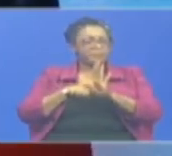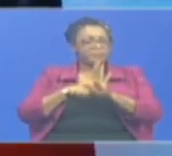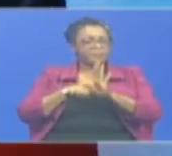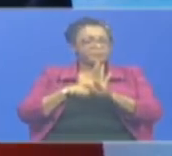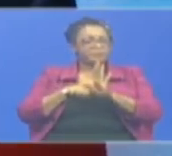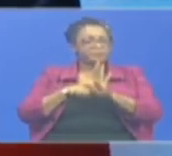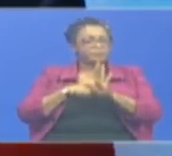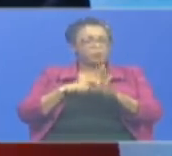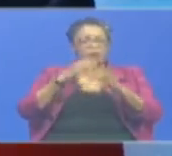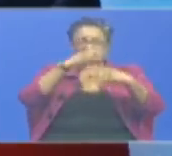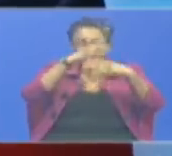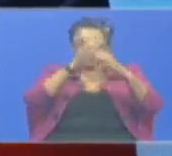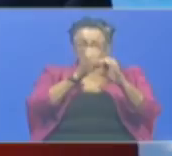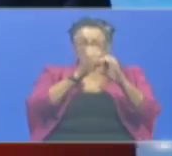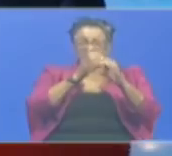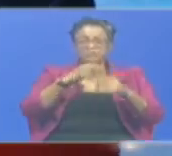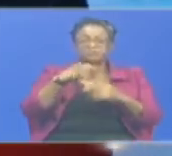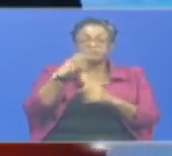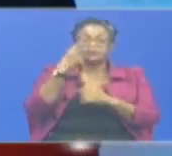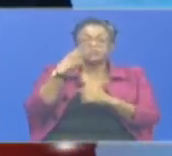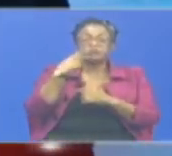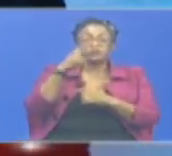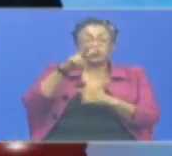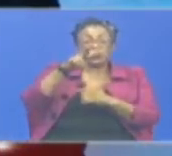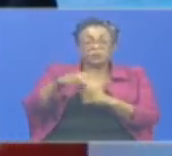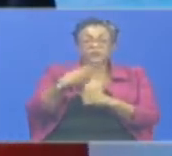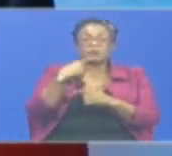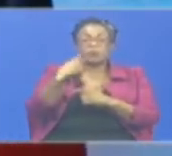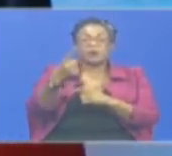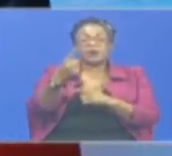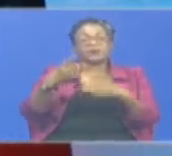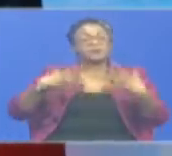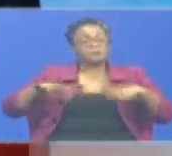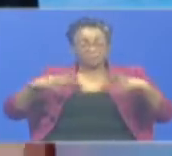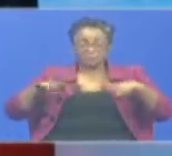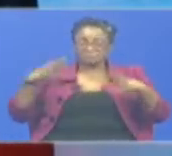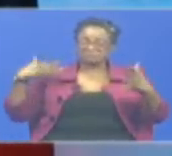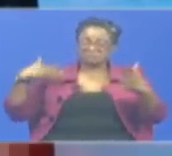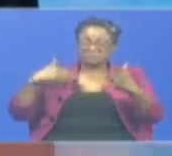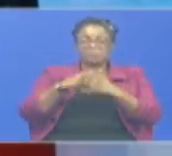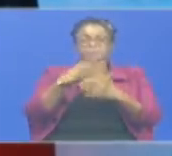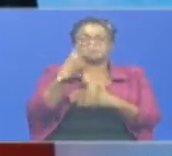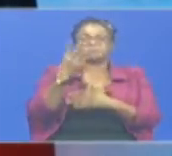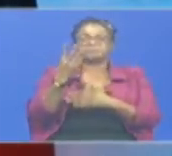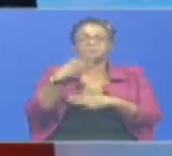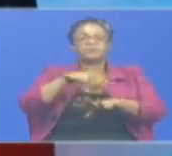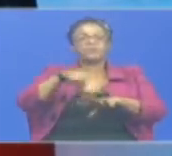have tested 2,100 cases over the last 24 hours.